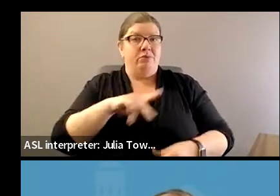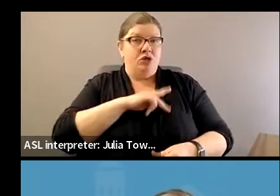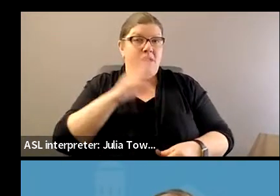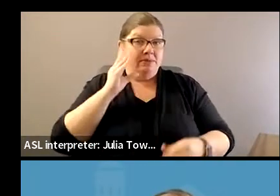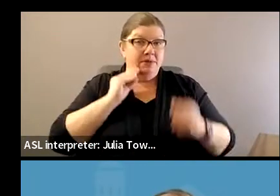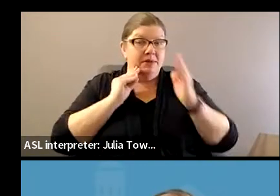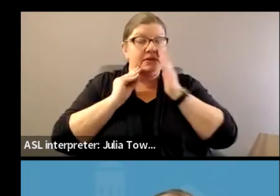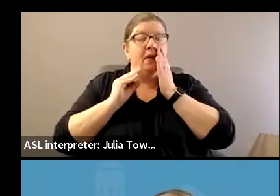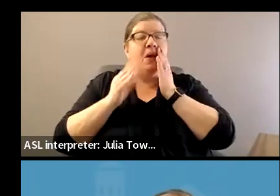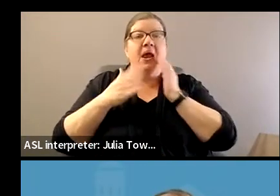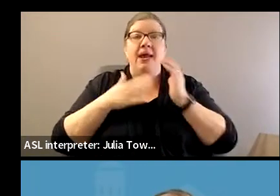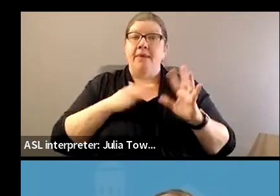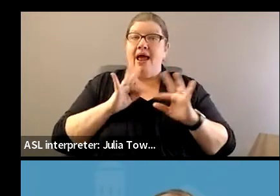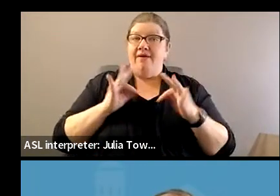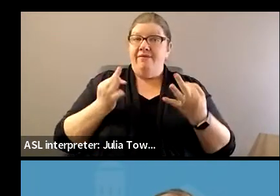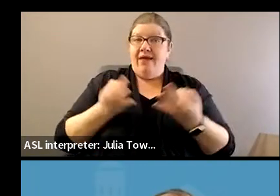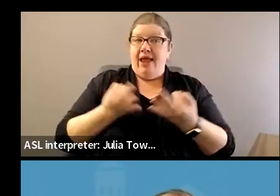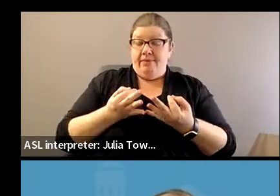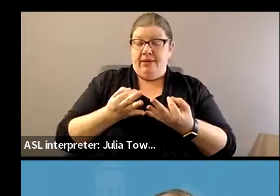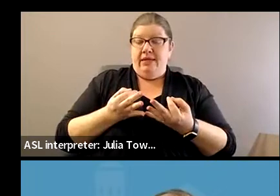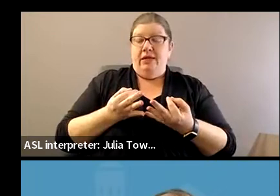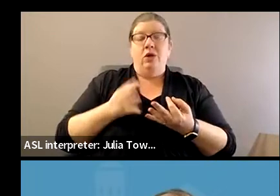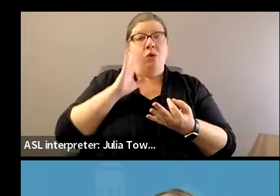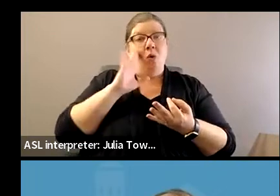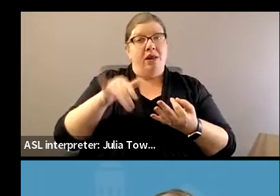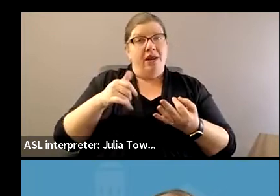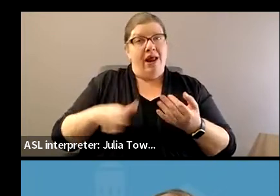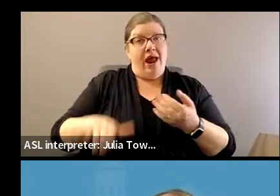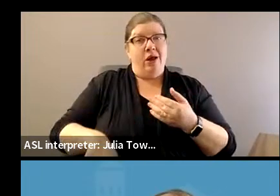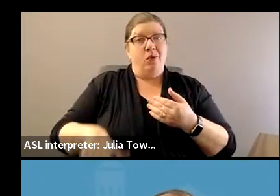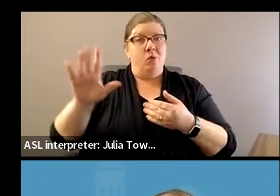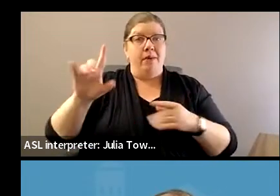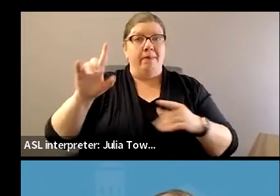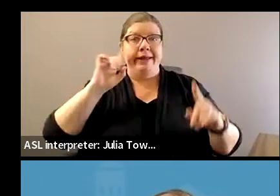family, you know, I grew up hearing a